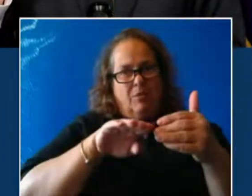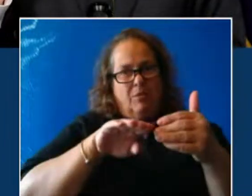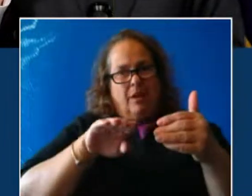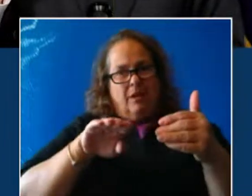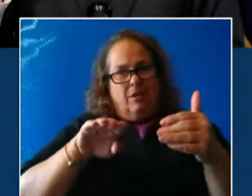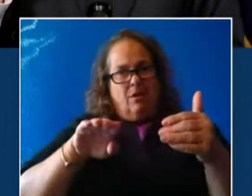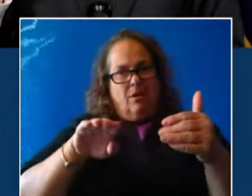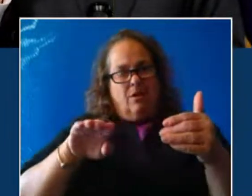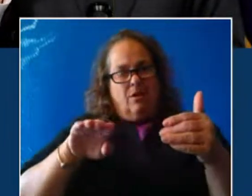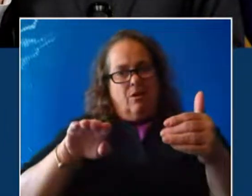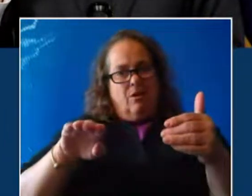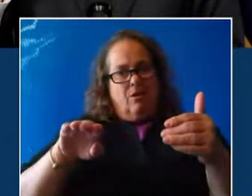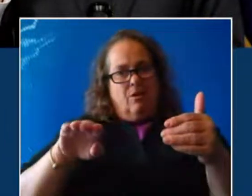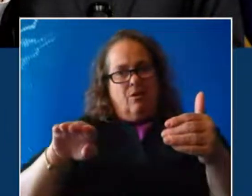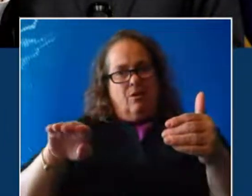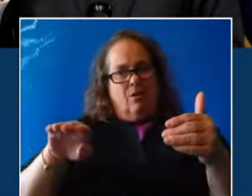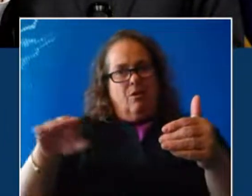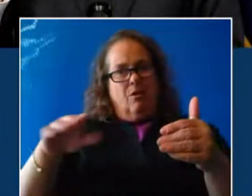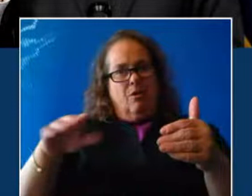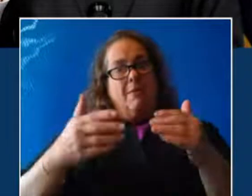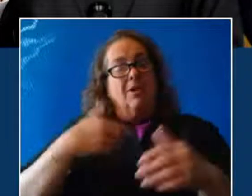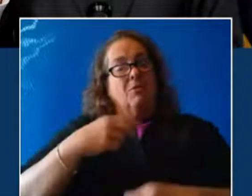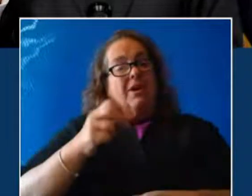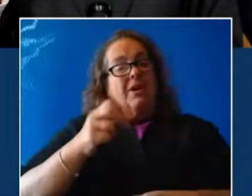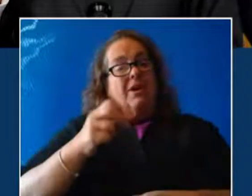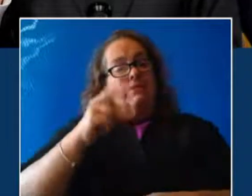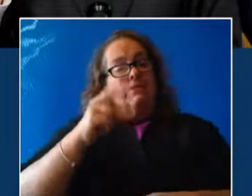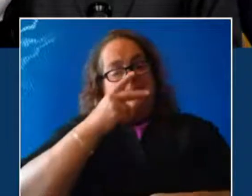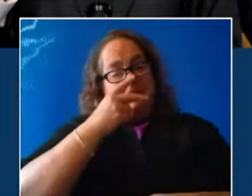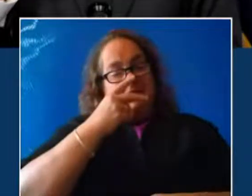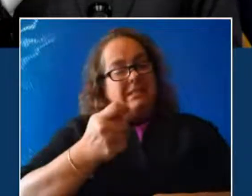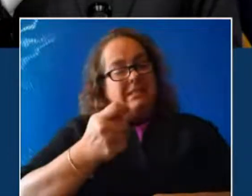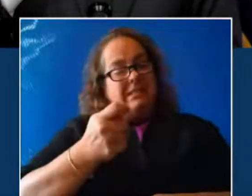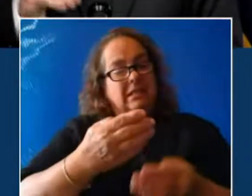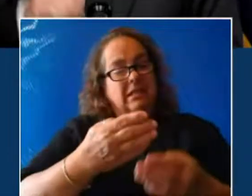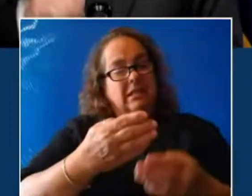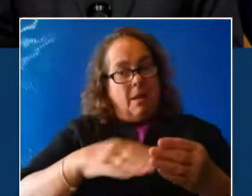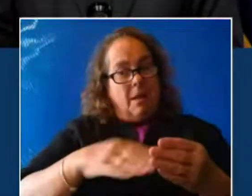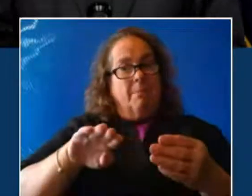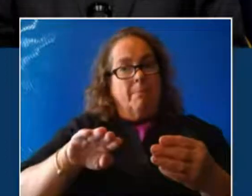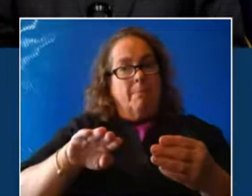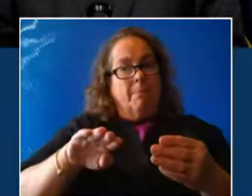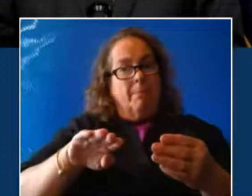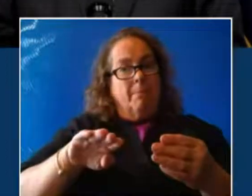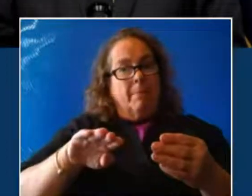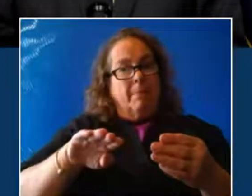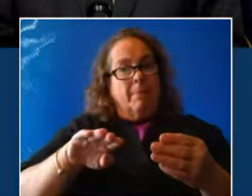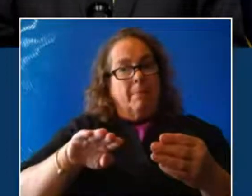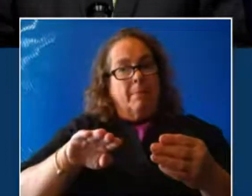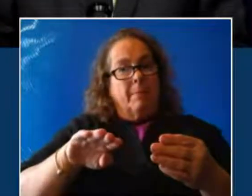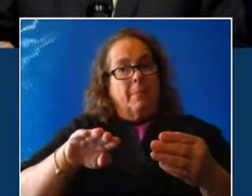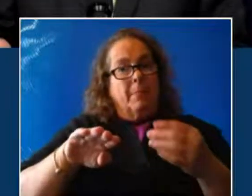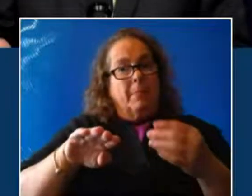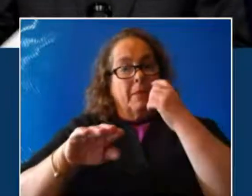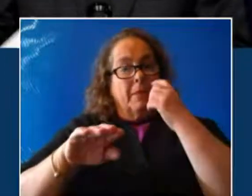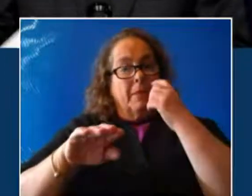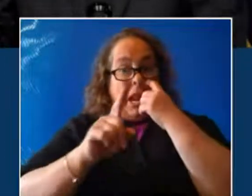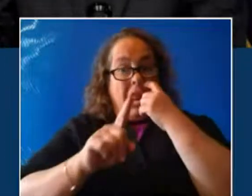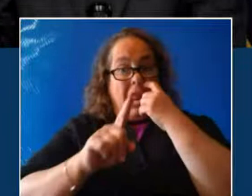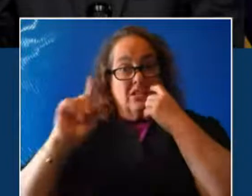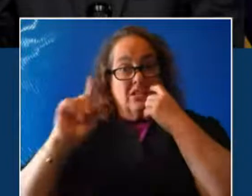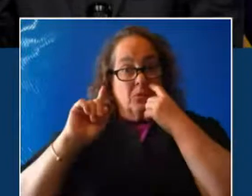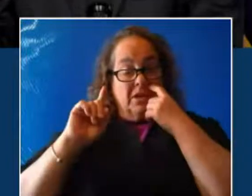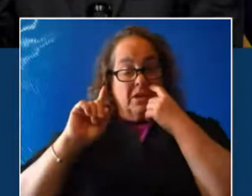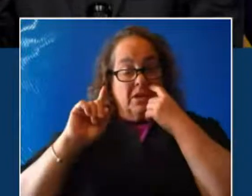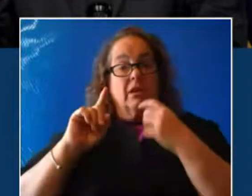slight uptick. This last week, we had more cases than the week before, but slightly less than the week before that. But